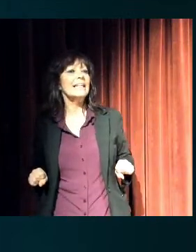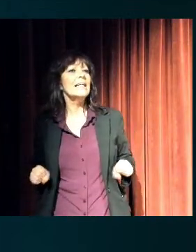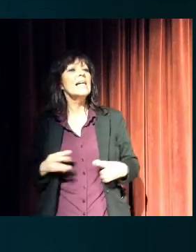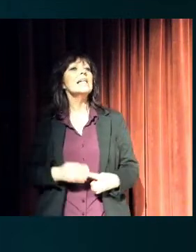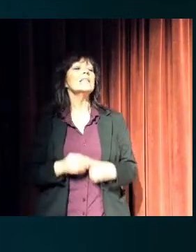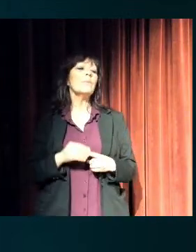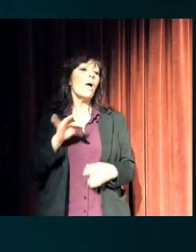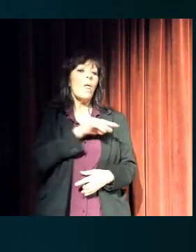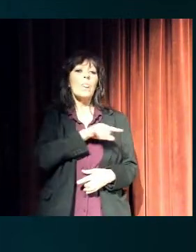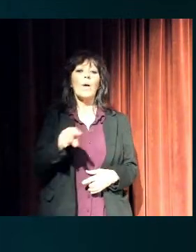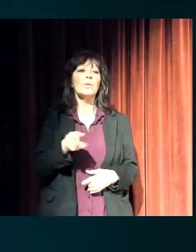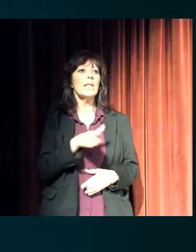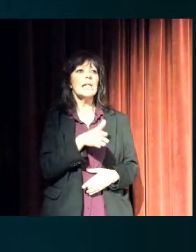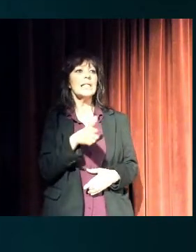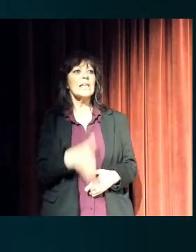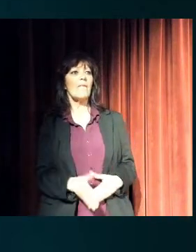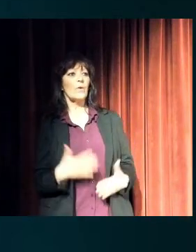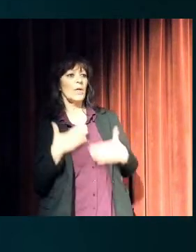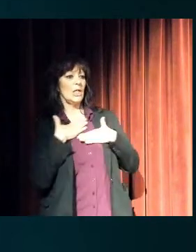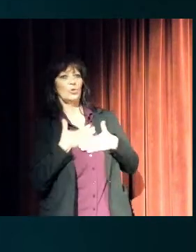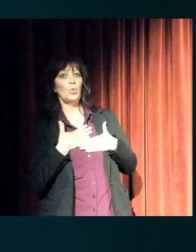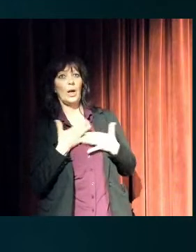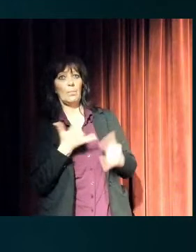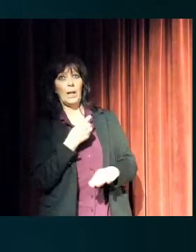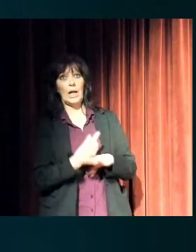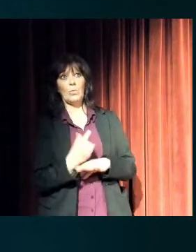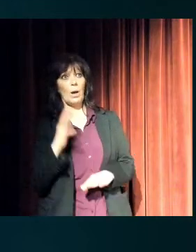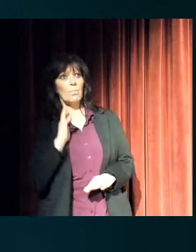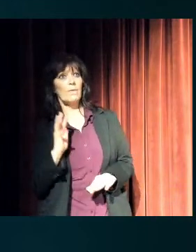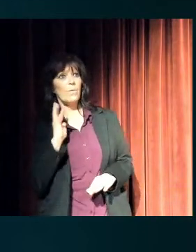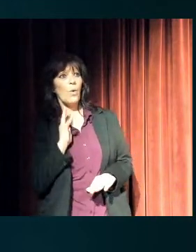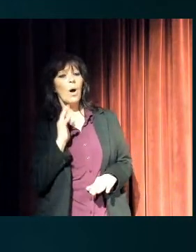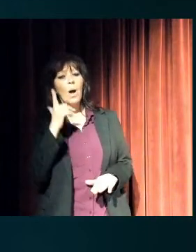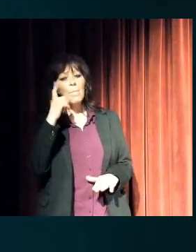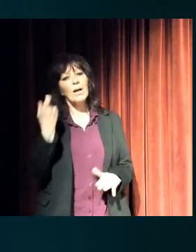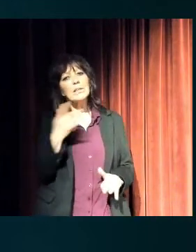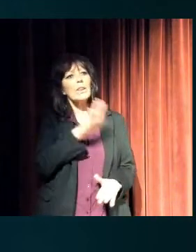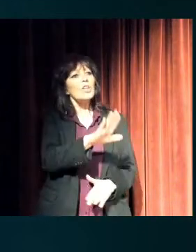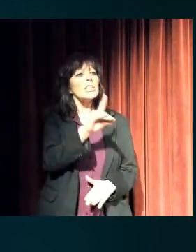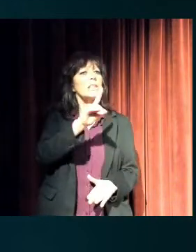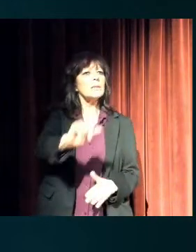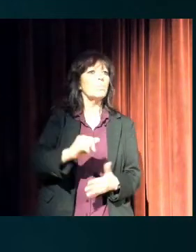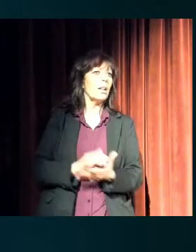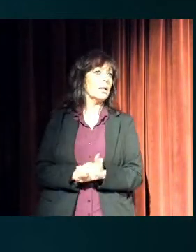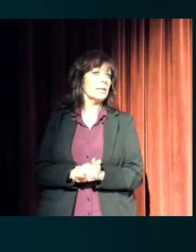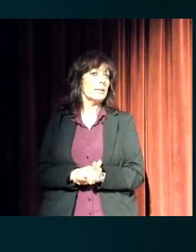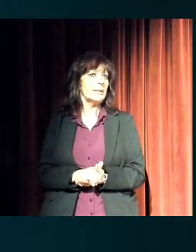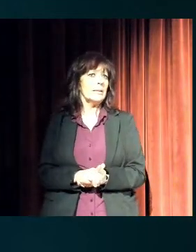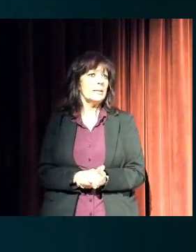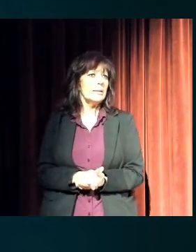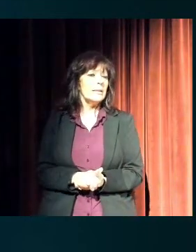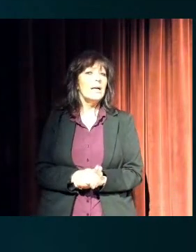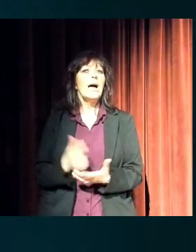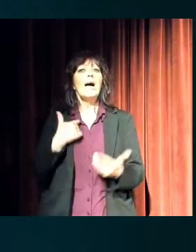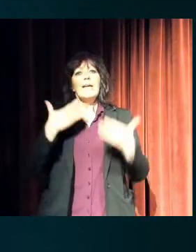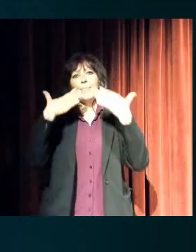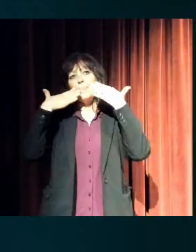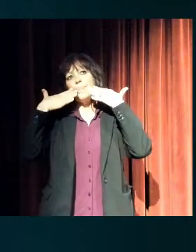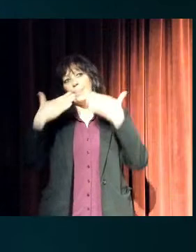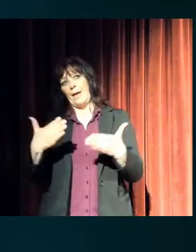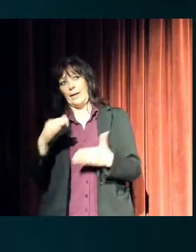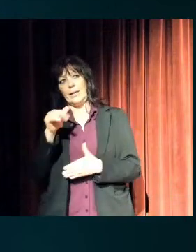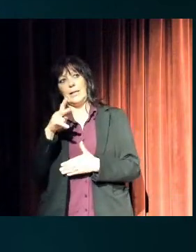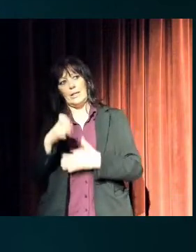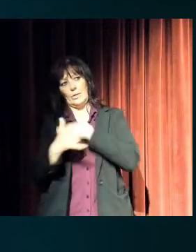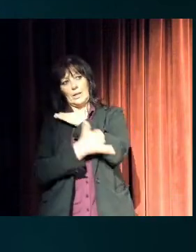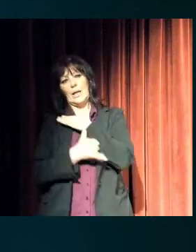especially those who may have never enjoyed a playground before due to a disability. I thank the Erie